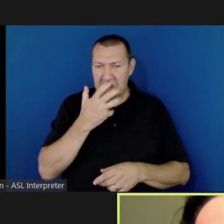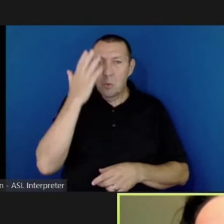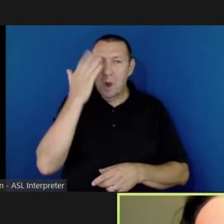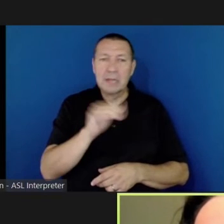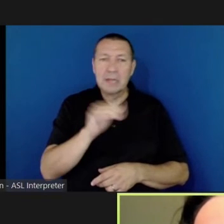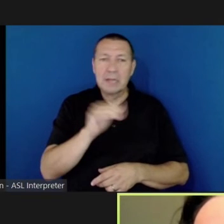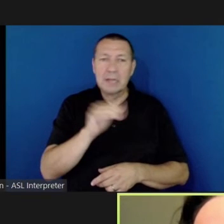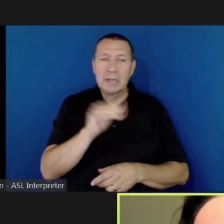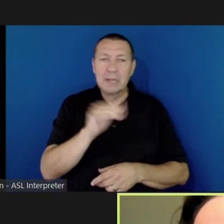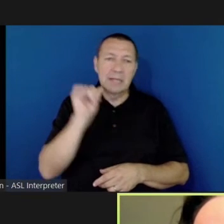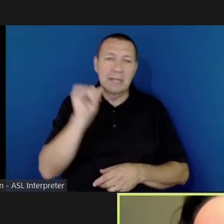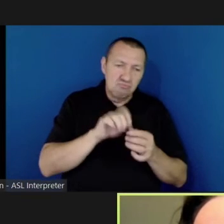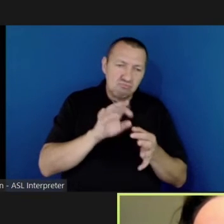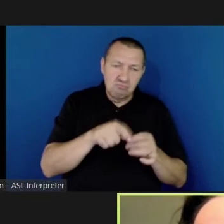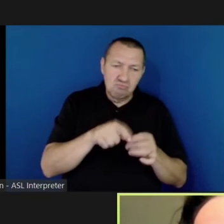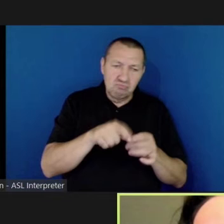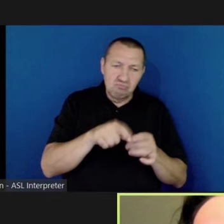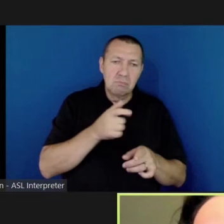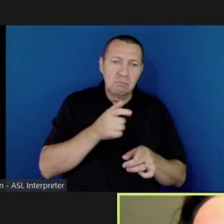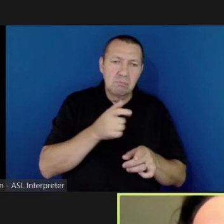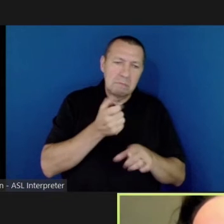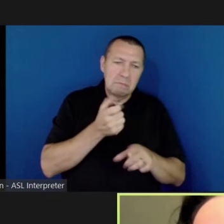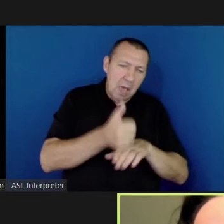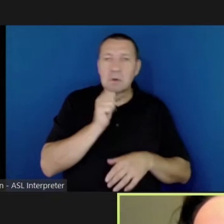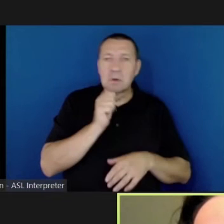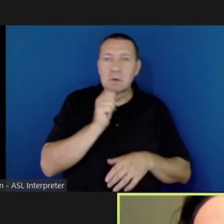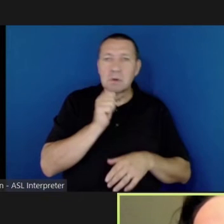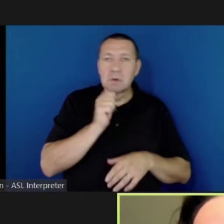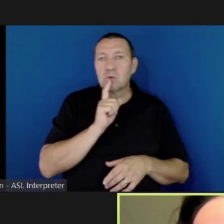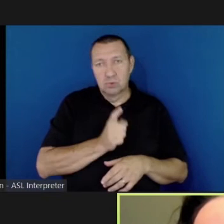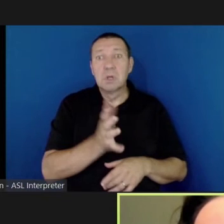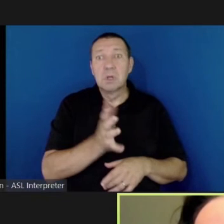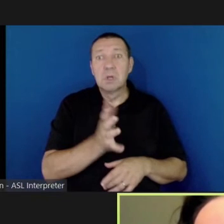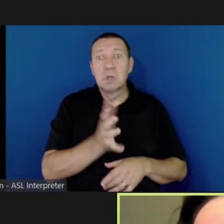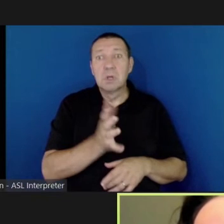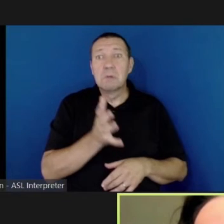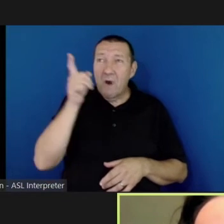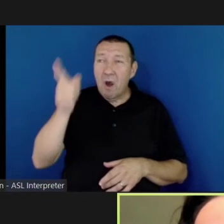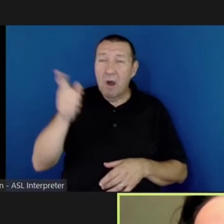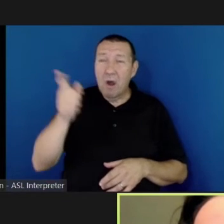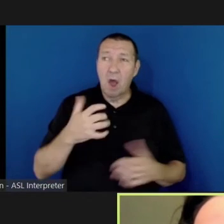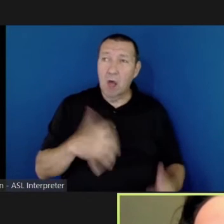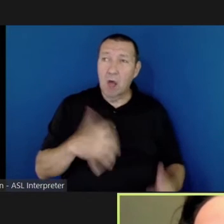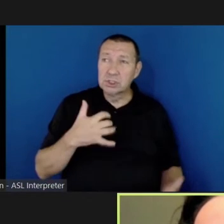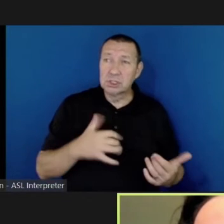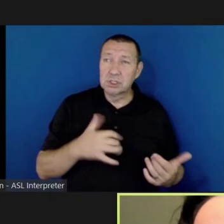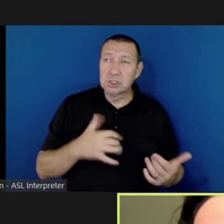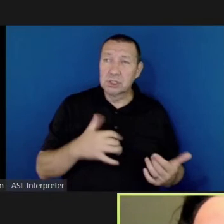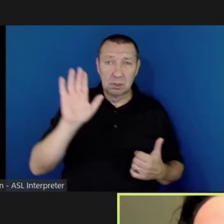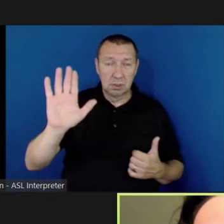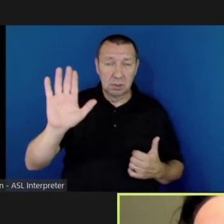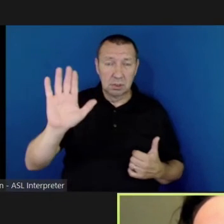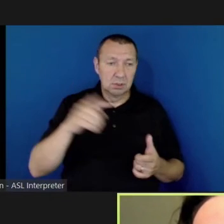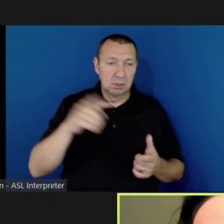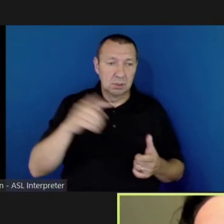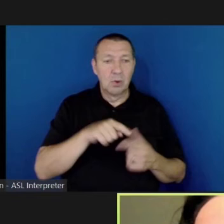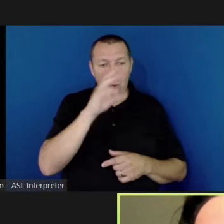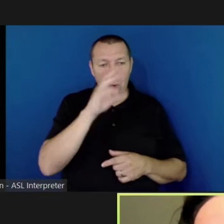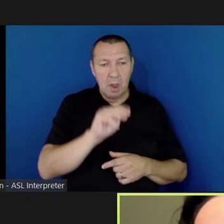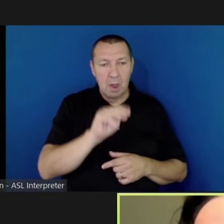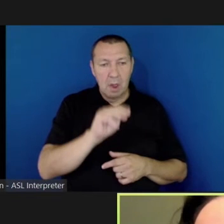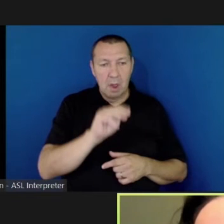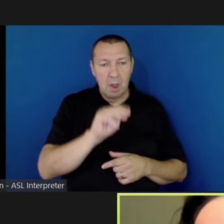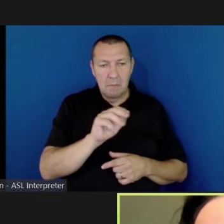things to him that were untrue, and his mother was far away in Argentina. So he went to school, and with